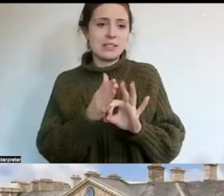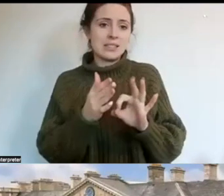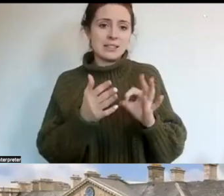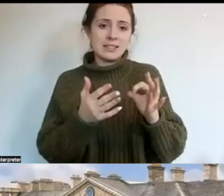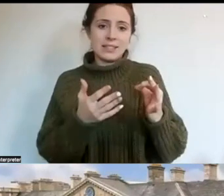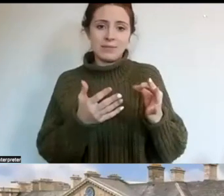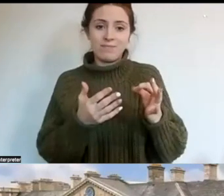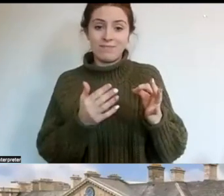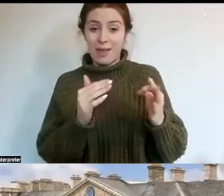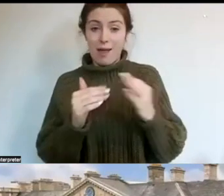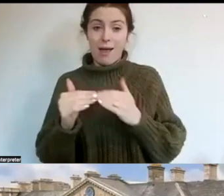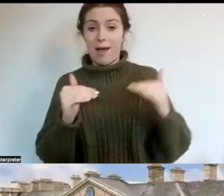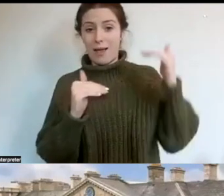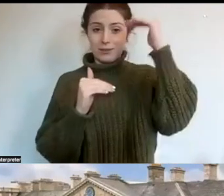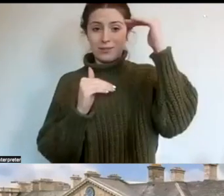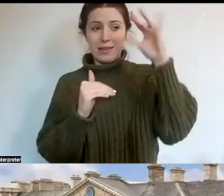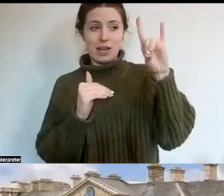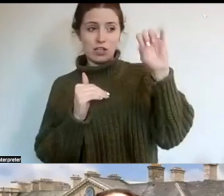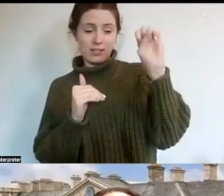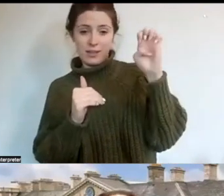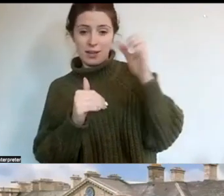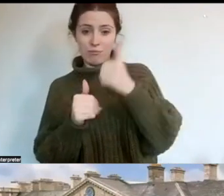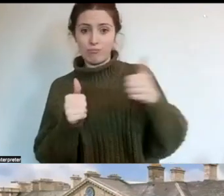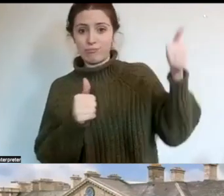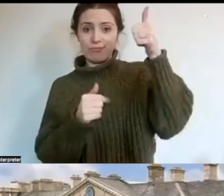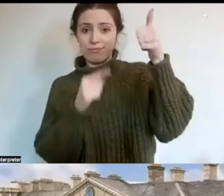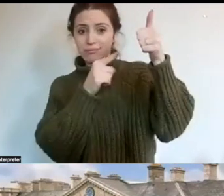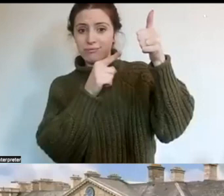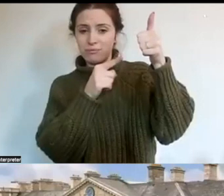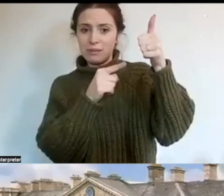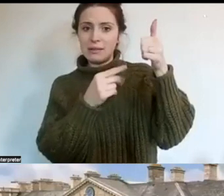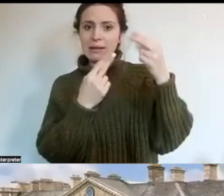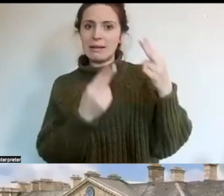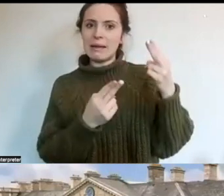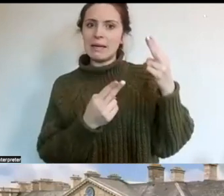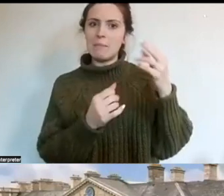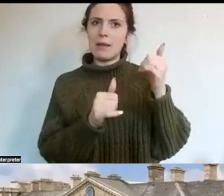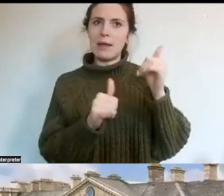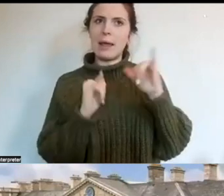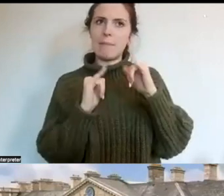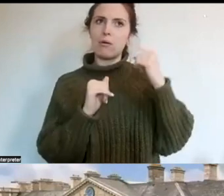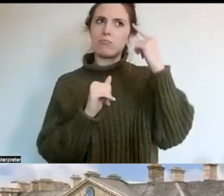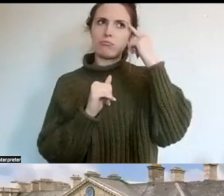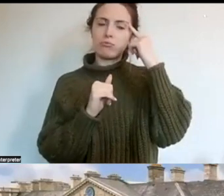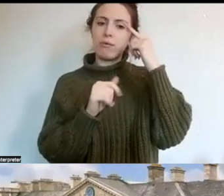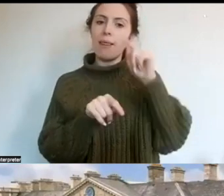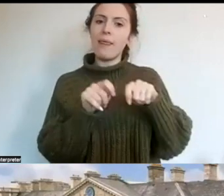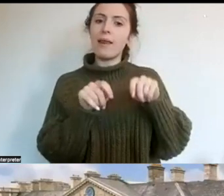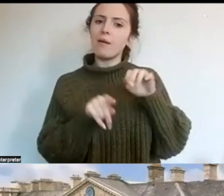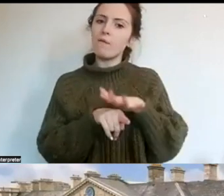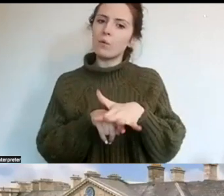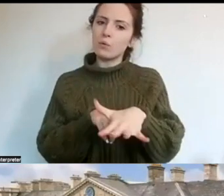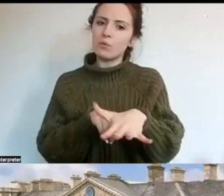those at the highest levels in the HSE, and that's what filters down. And that may allow us then to realize